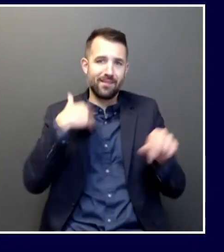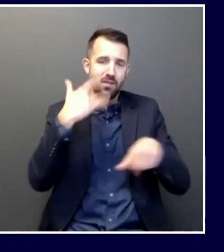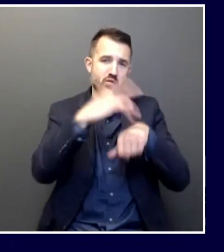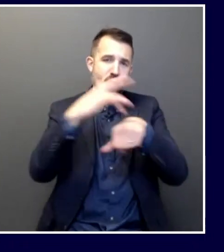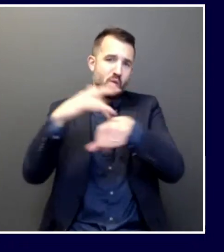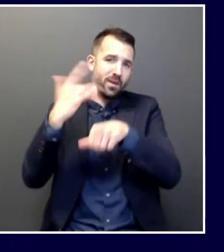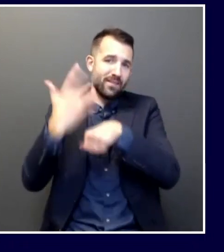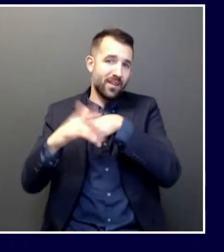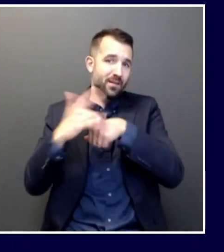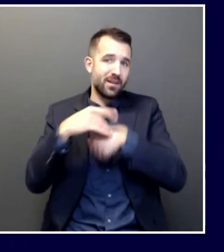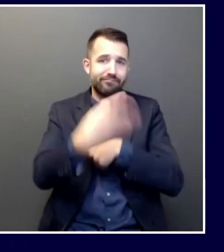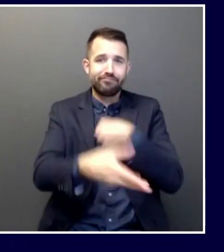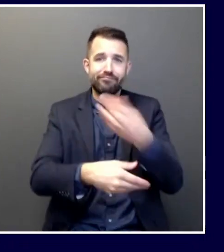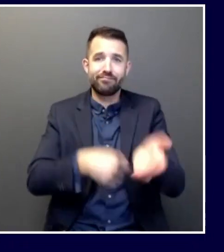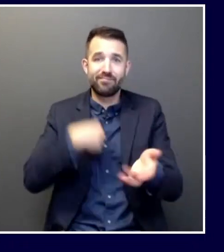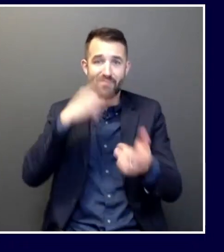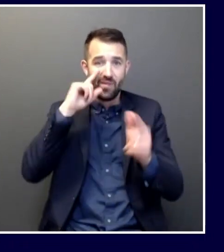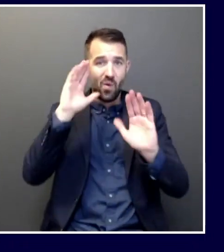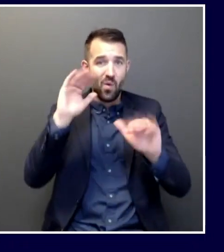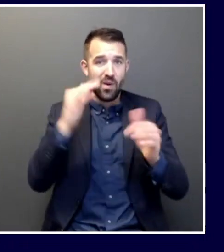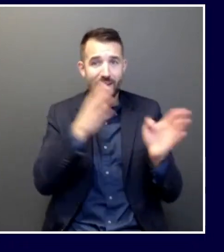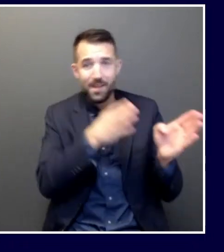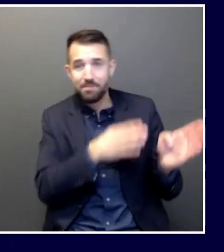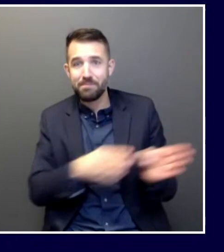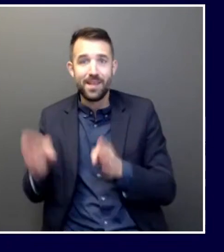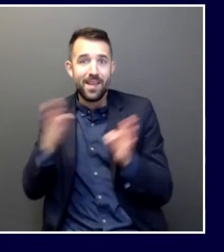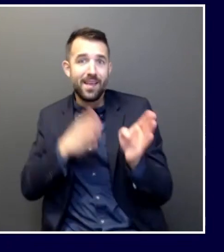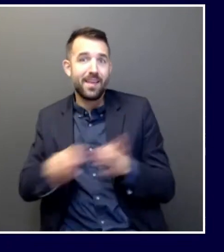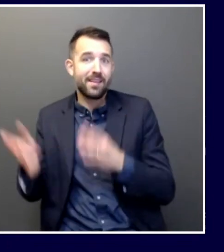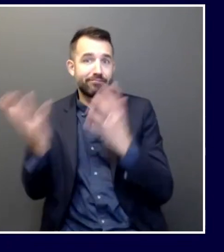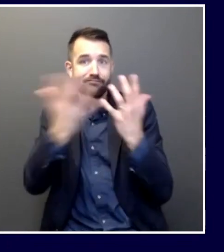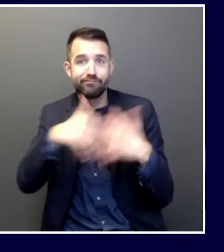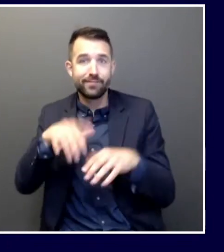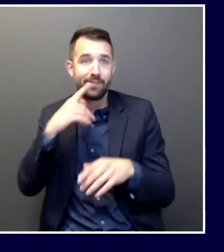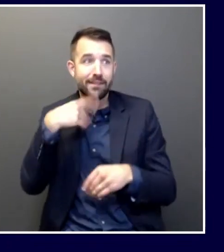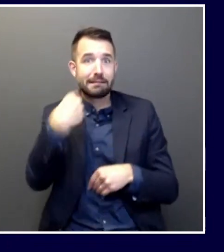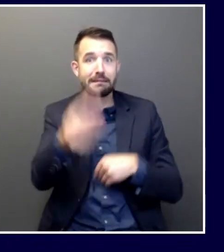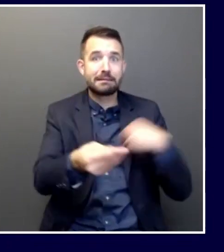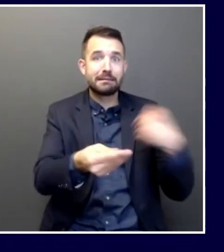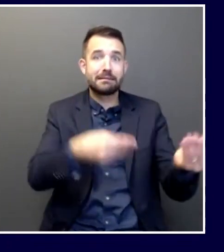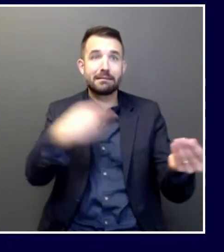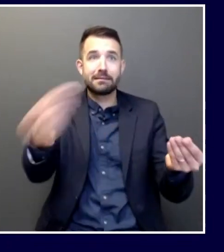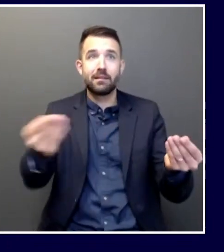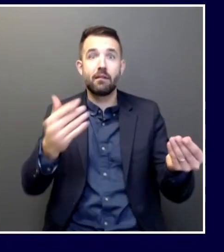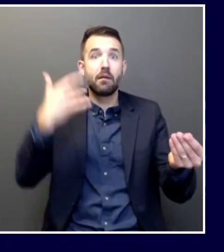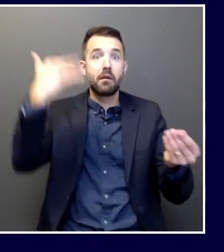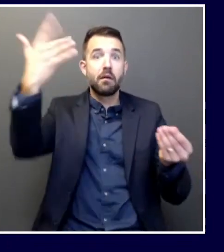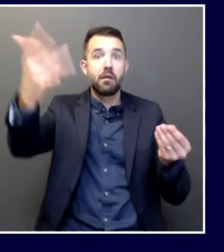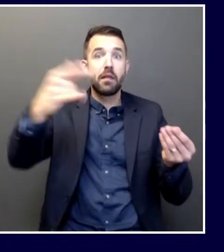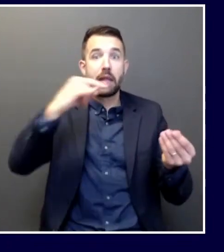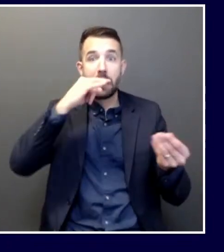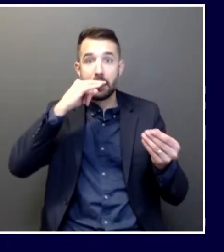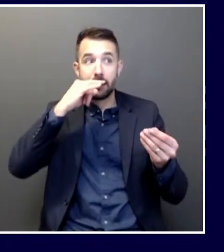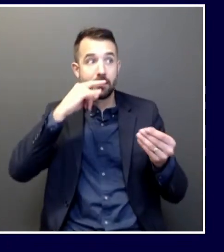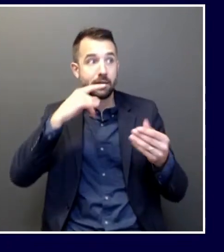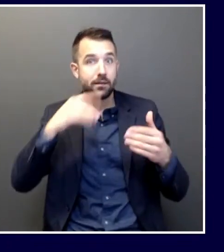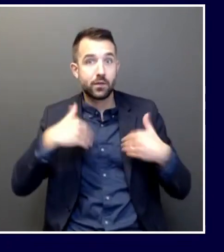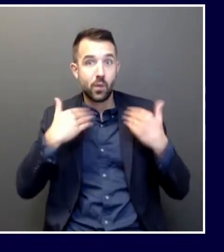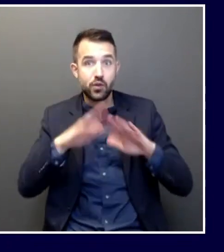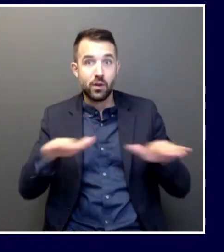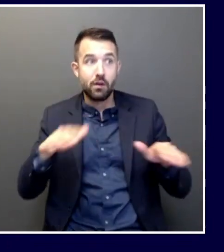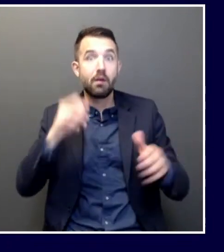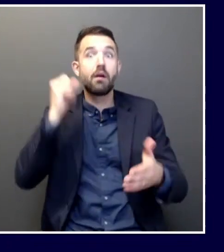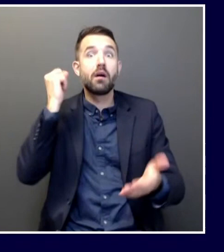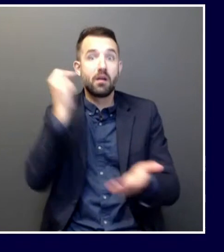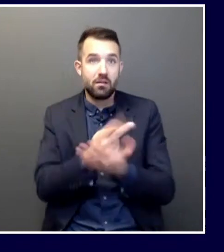and preparation then rolls over to the pediatric processes as well. Essentially making sure that the